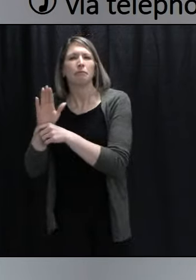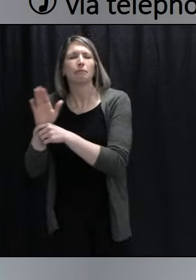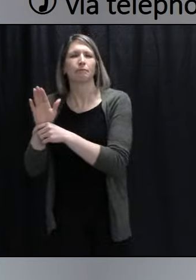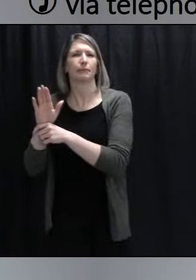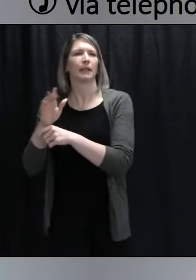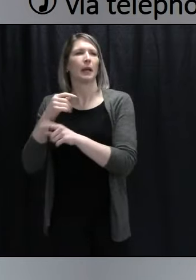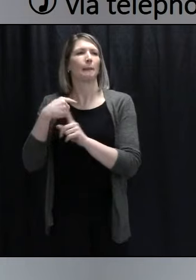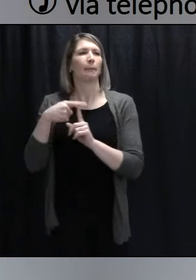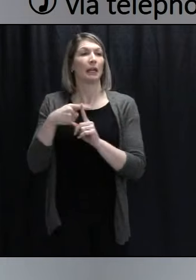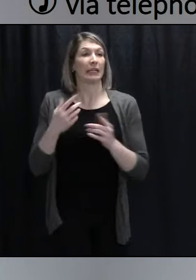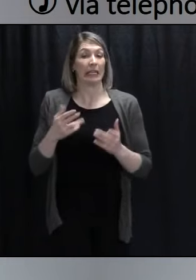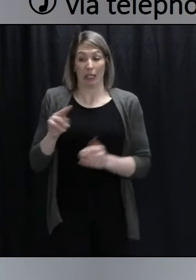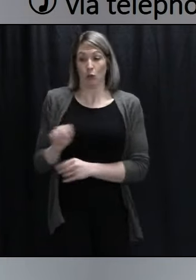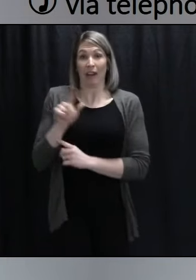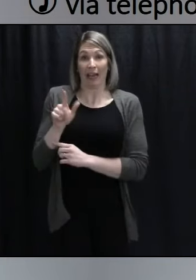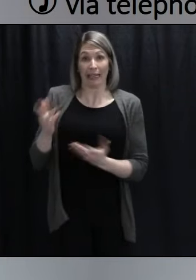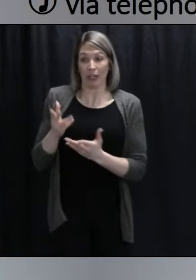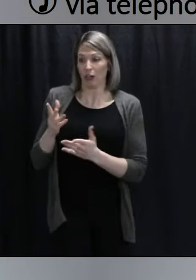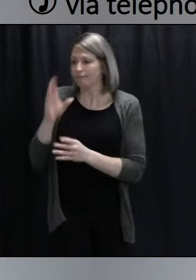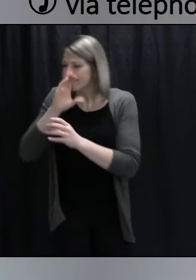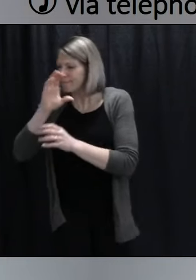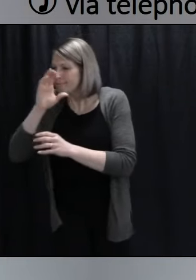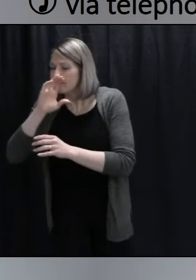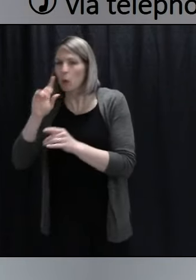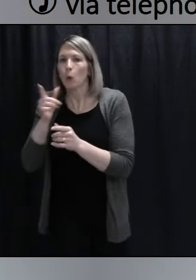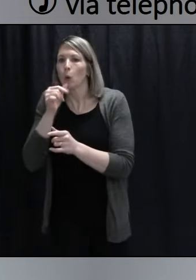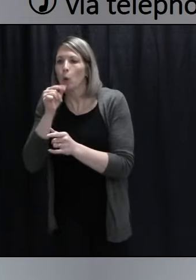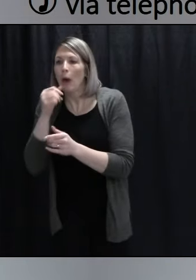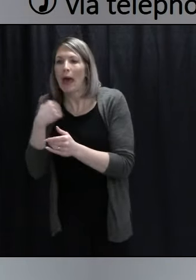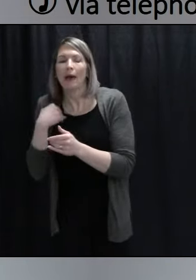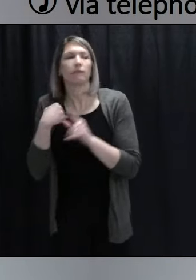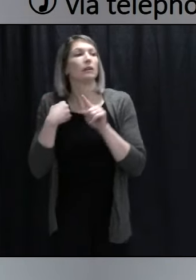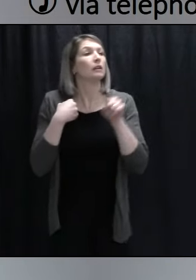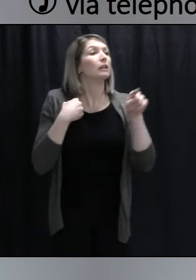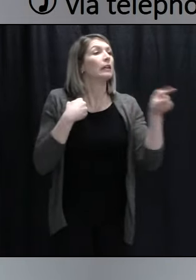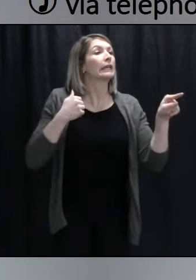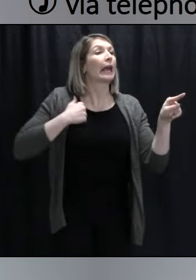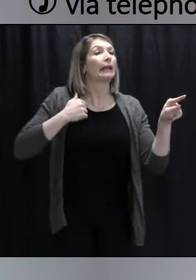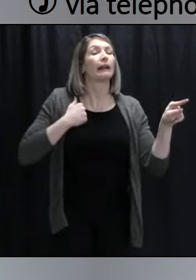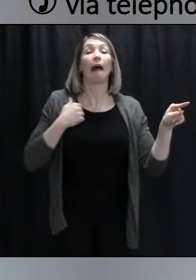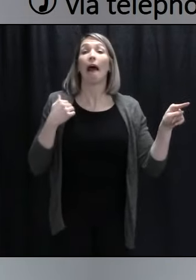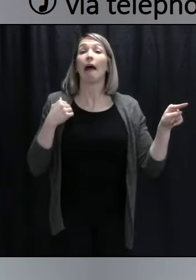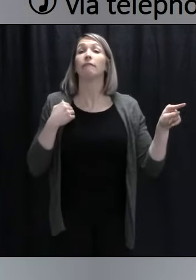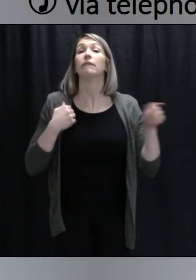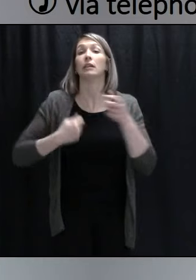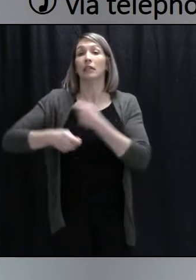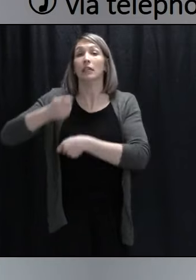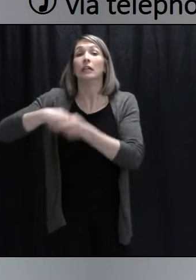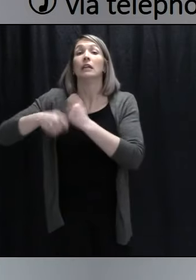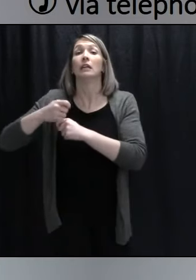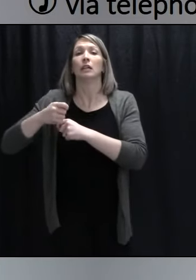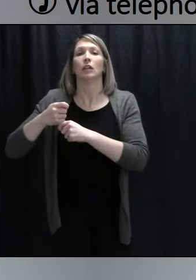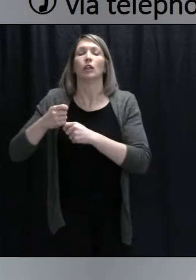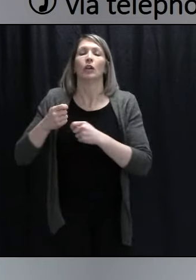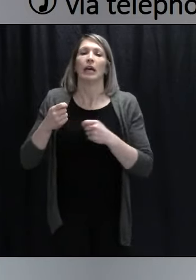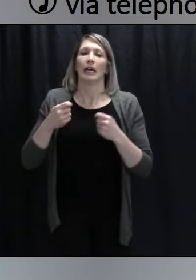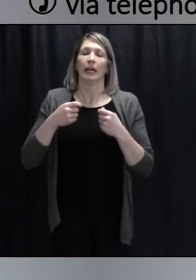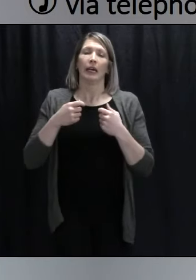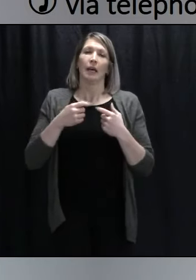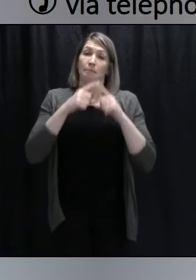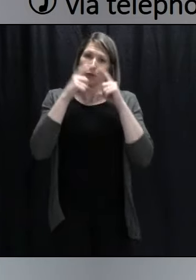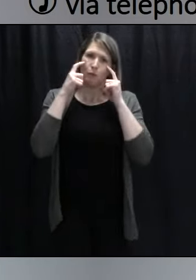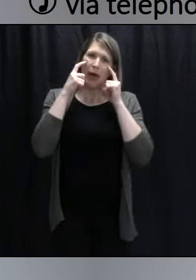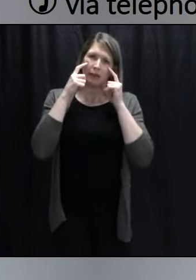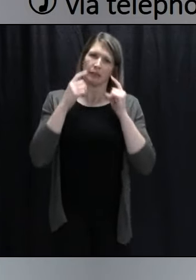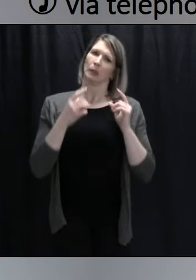find alternatives. They're building a supply chain from nothing. So masks are actually quite a challenge. Gowns are a little bit more